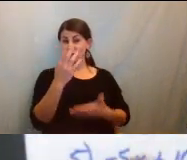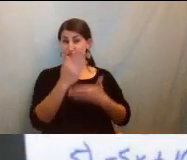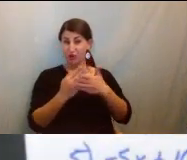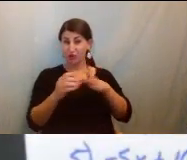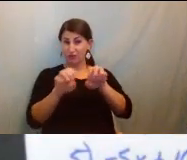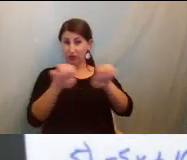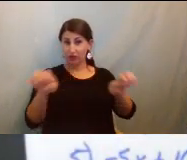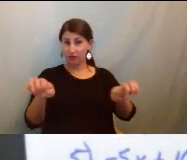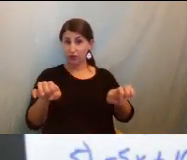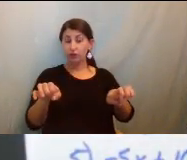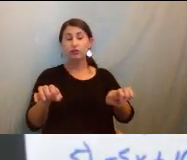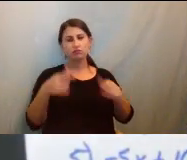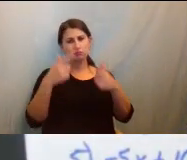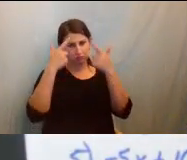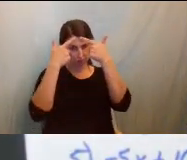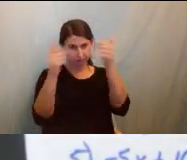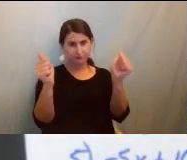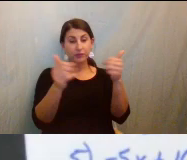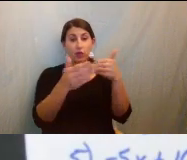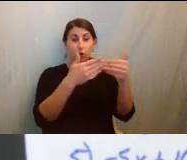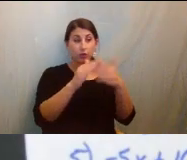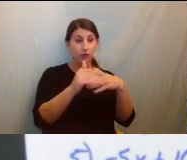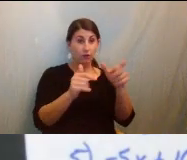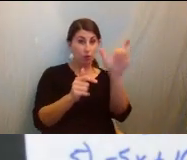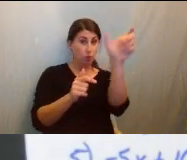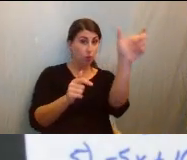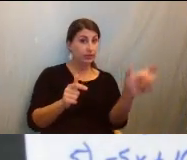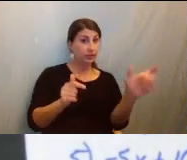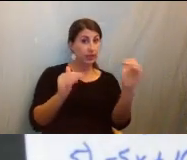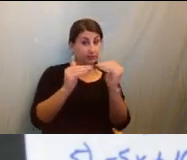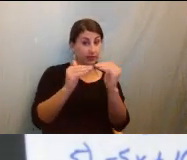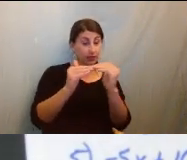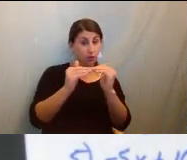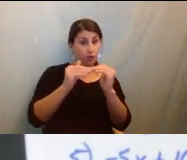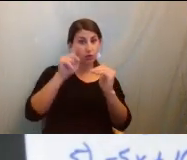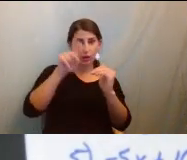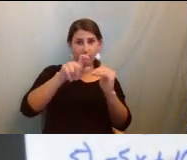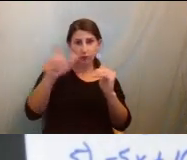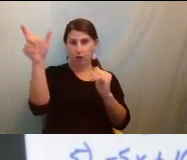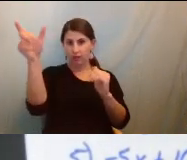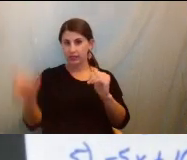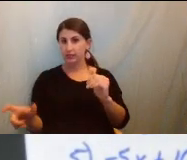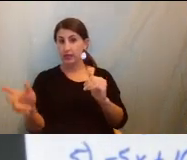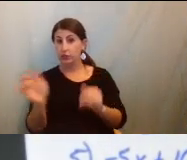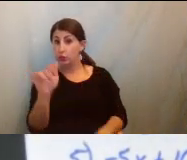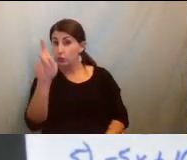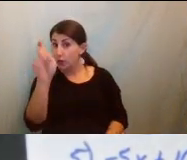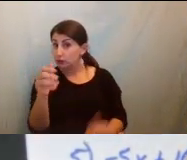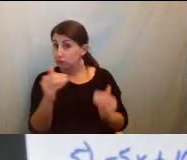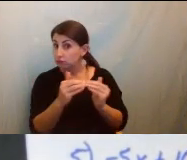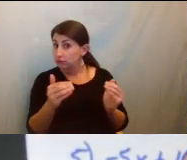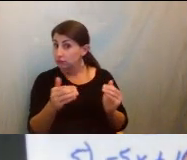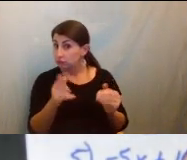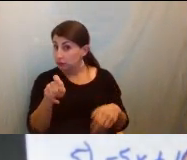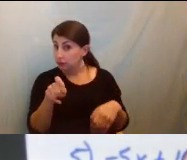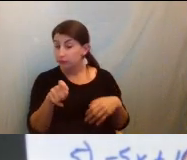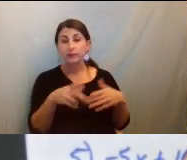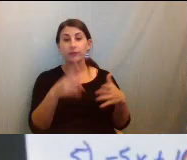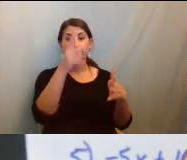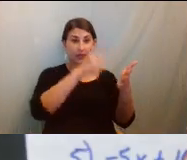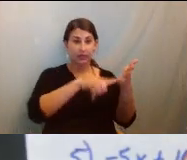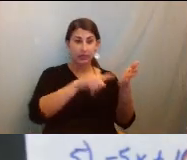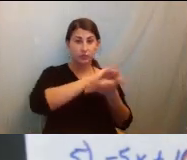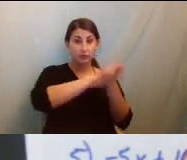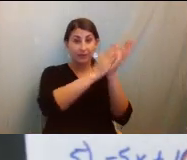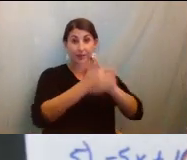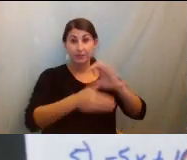two sides to the equation. All right, whatever you do to one side of the equal sign, this side you have to do to the other. That